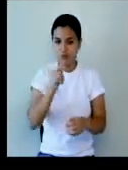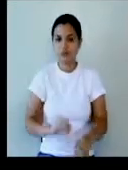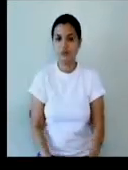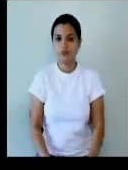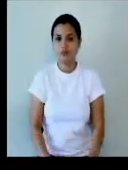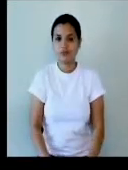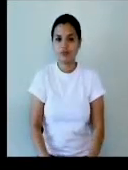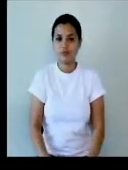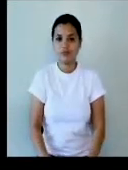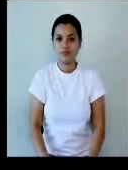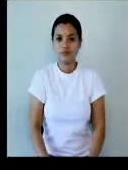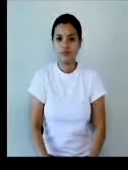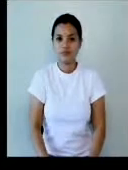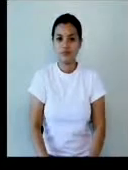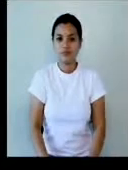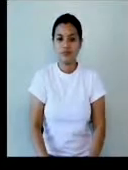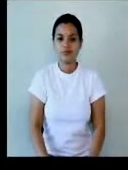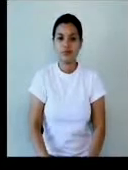group that you are voting for.